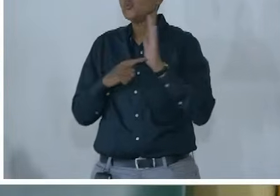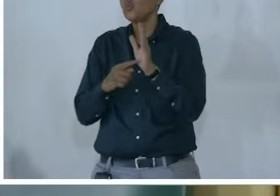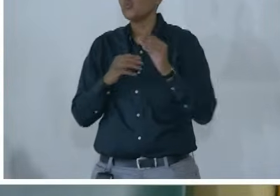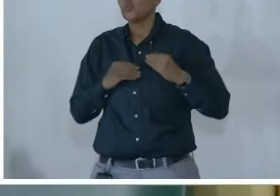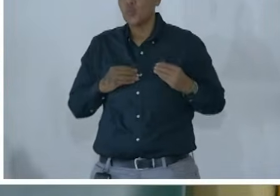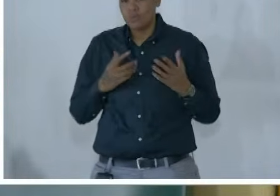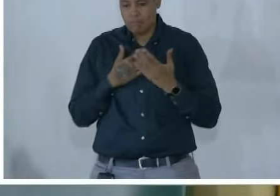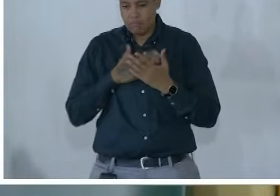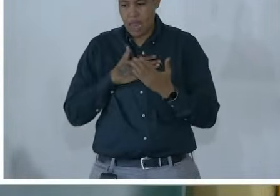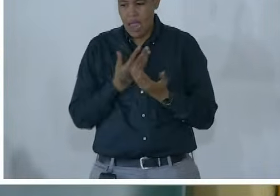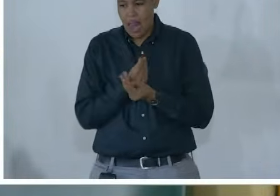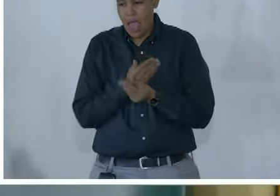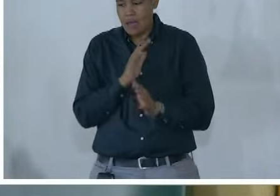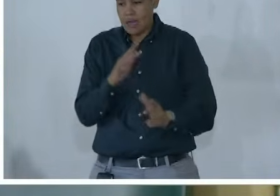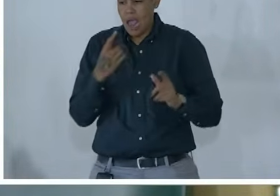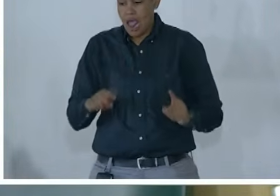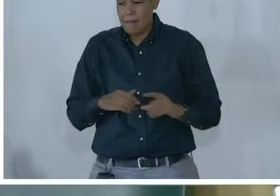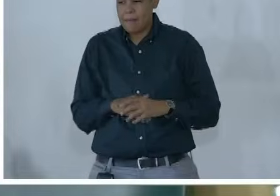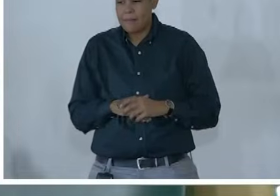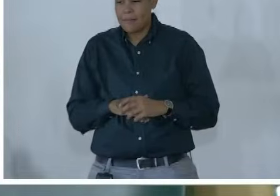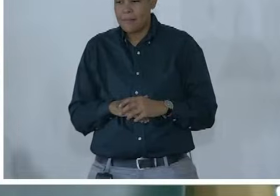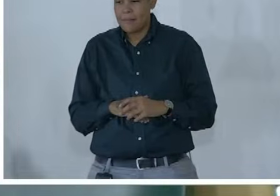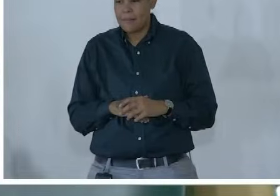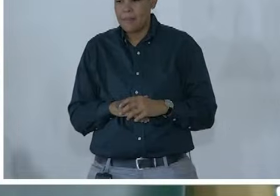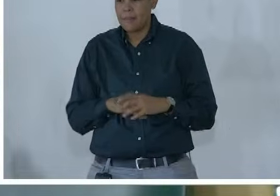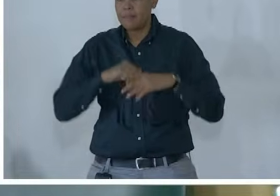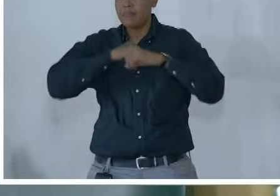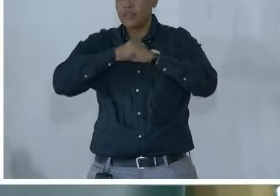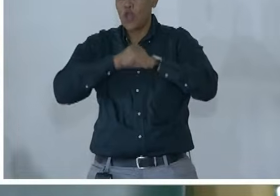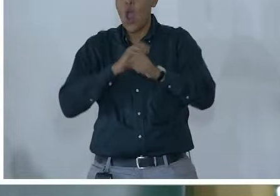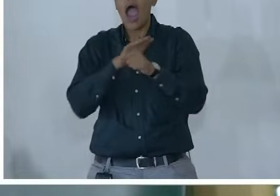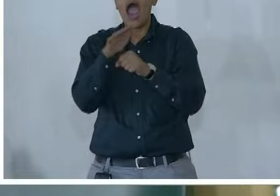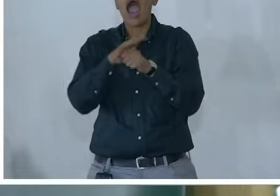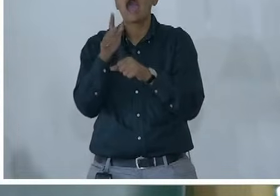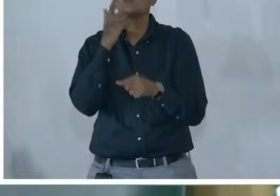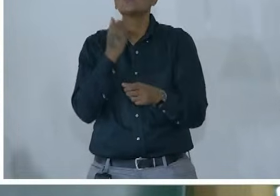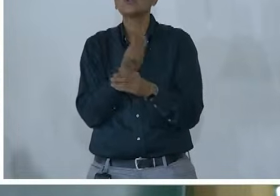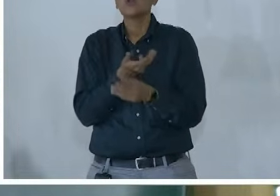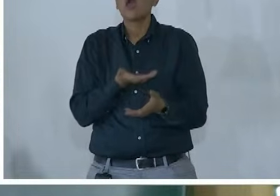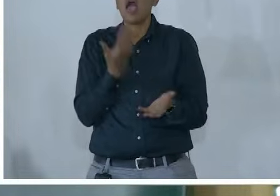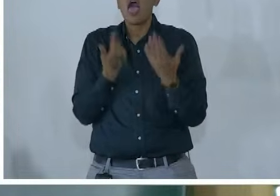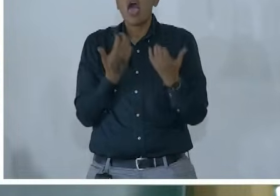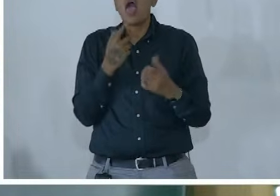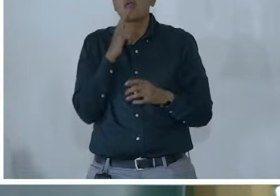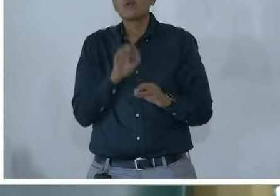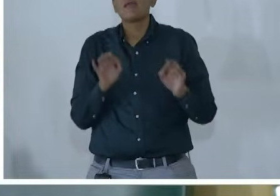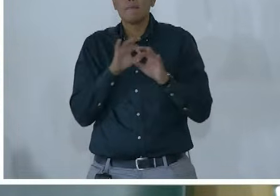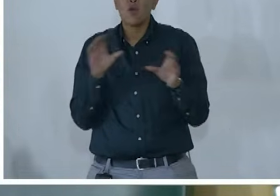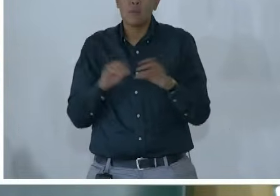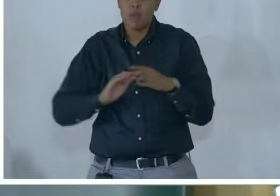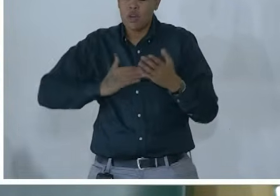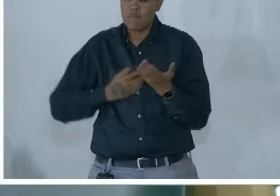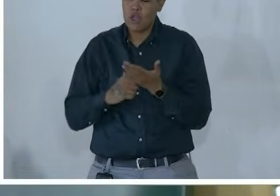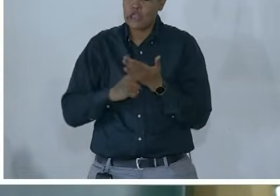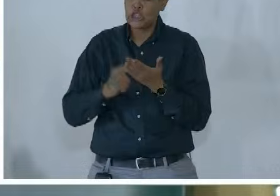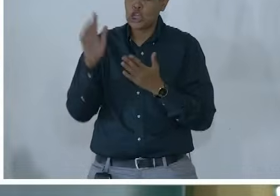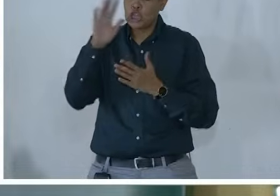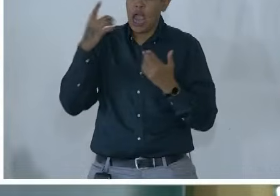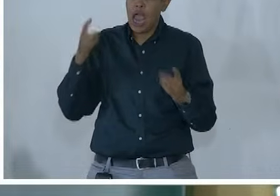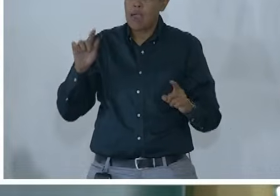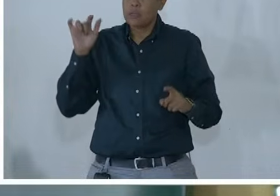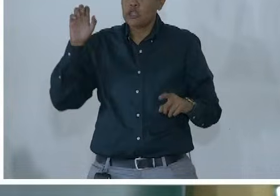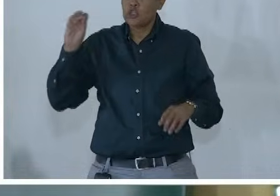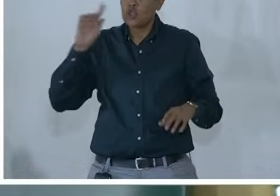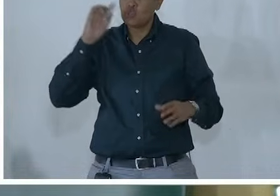initiative. Madam Speaker, securing adequate bauxite reserves was also a critical part of the discussion. JISTV